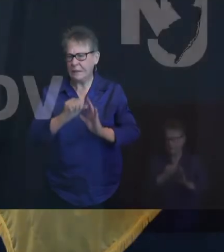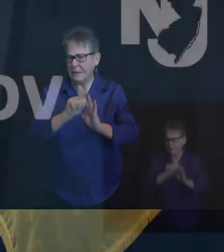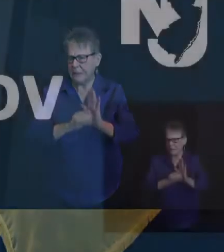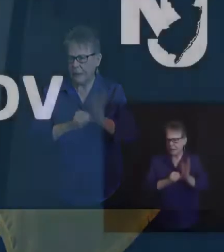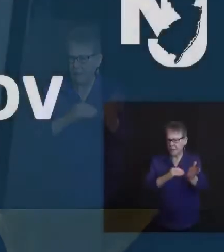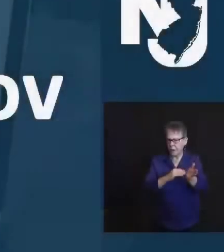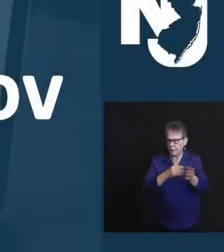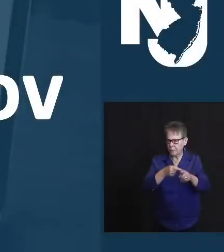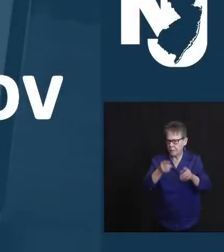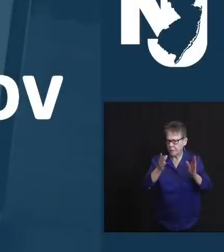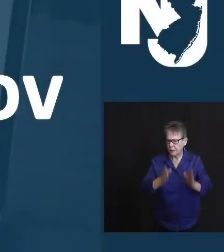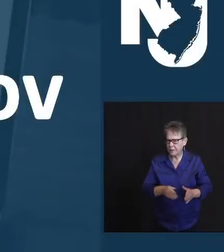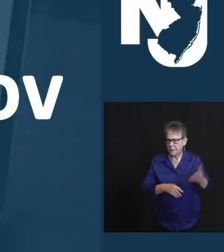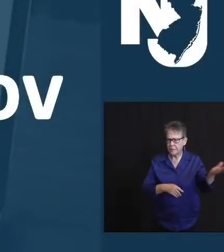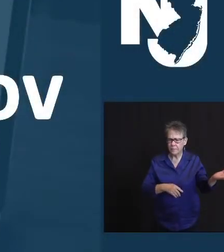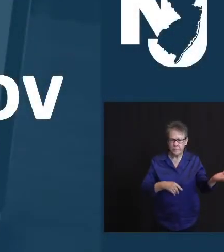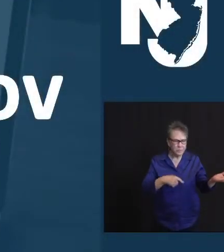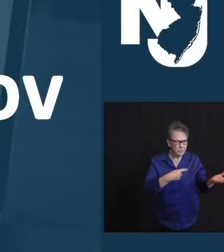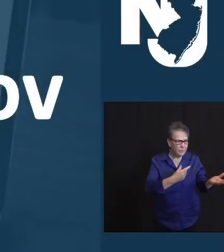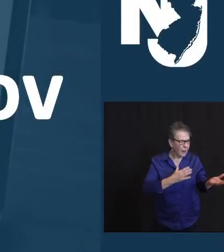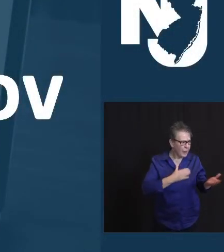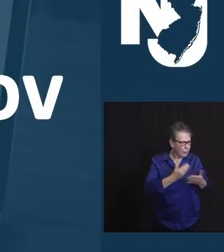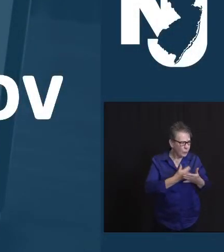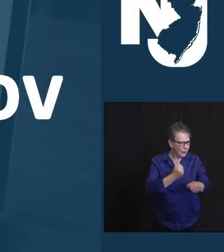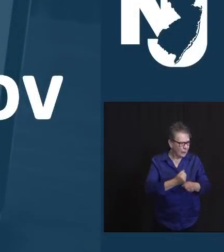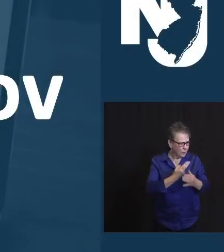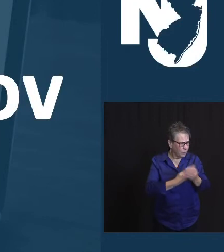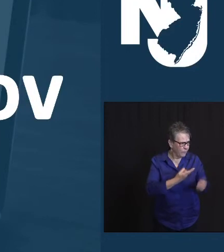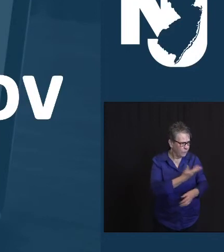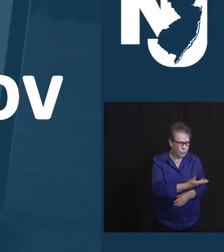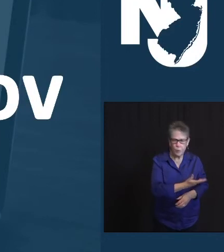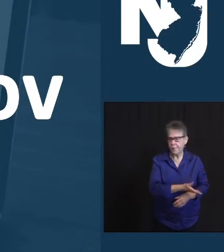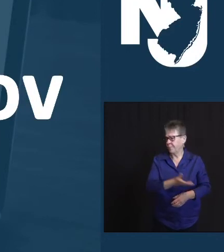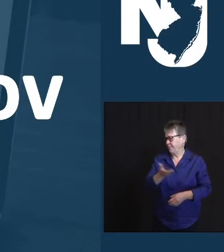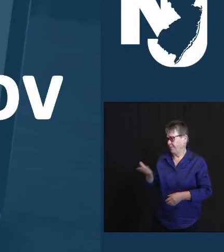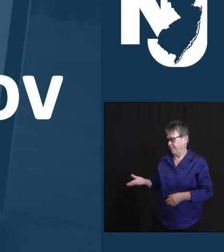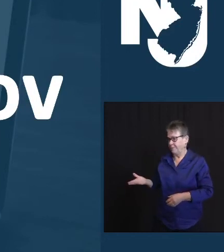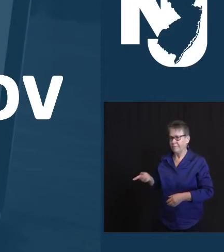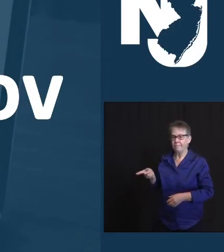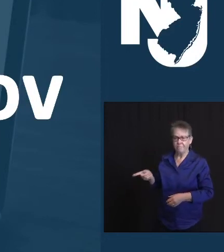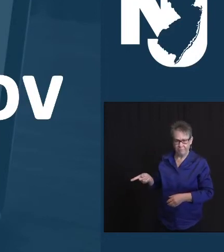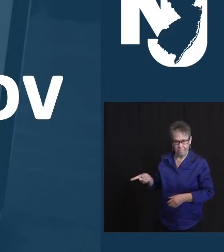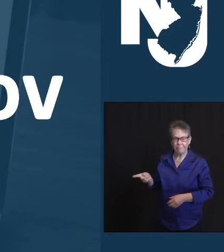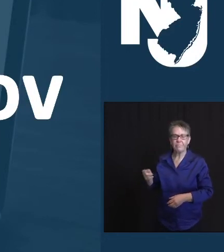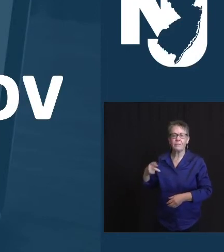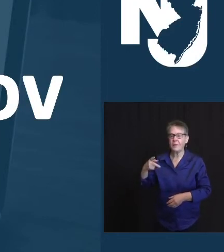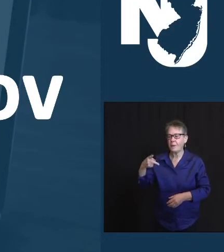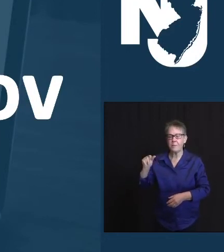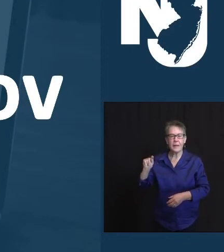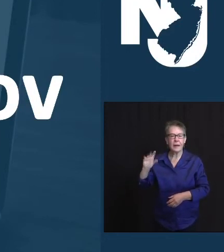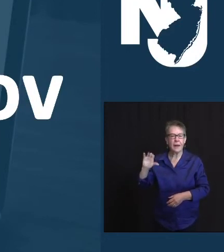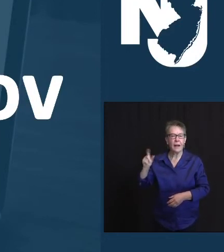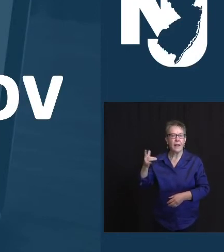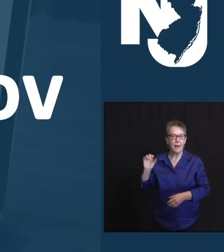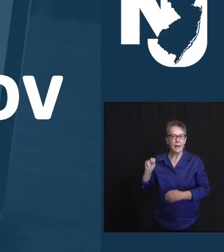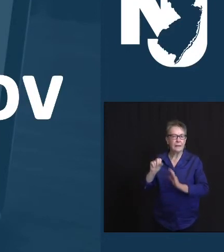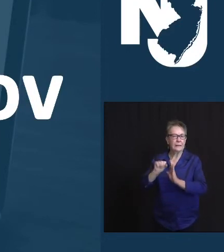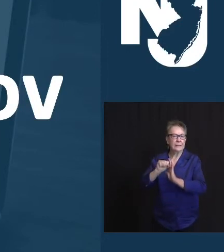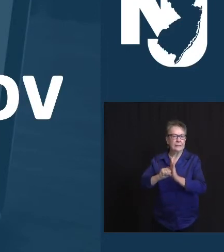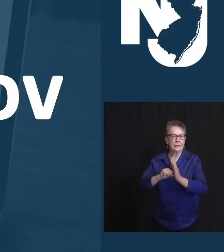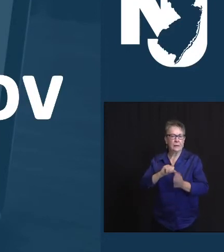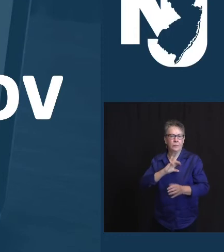Lifshitz. Great to have you with us, both of you. The guy to my left, who needs no introduction, the Superintendent of the State Police, Colonel Pat Callahan. We also have the Director